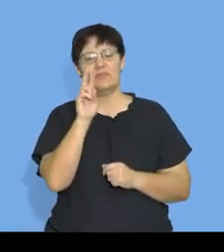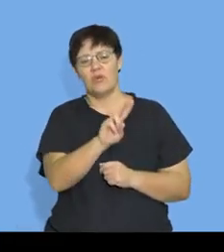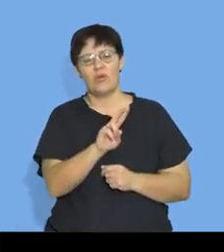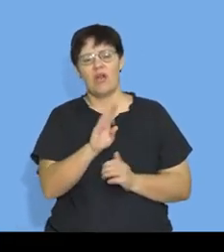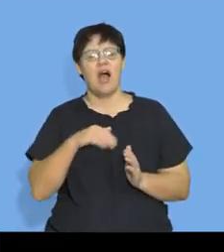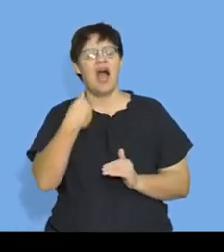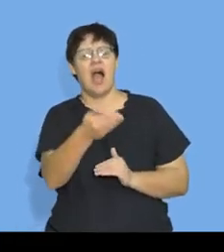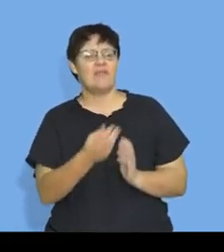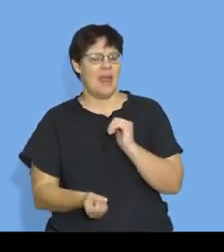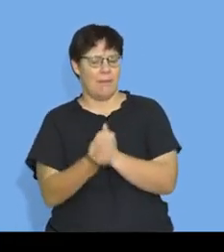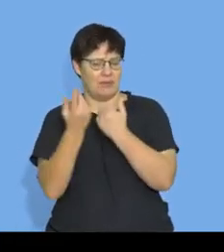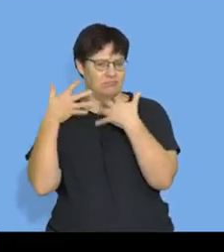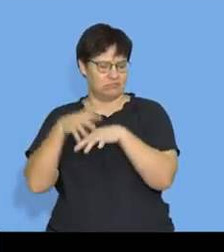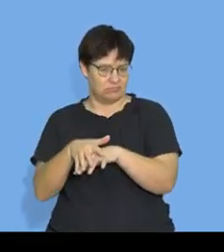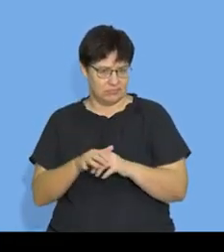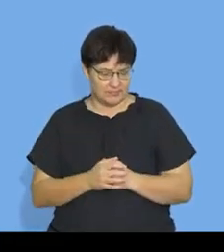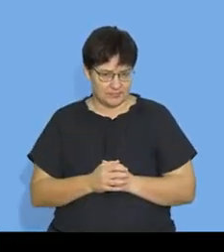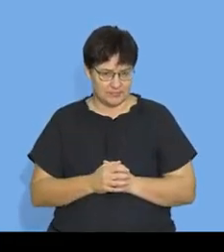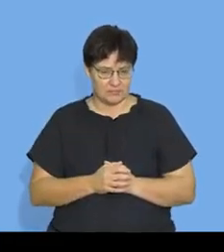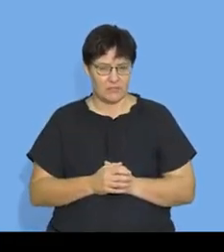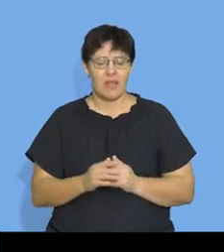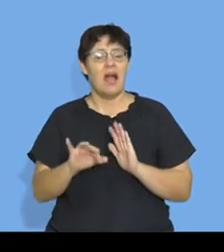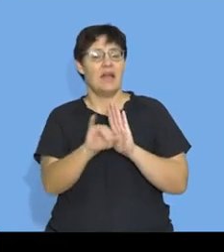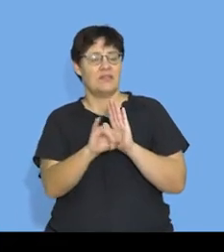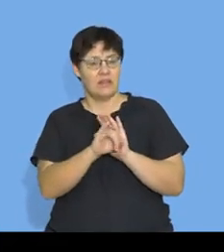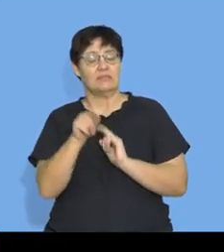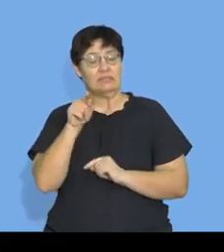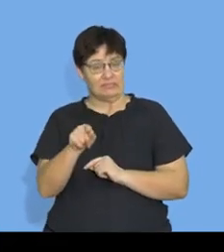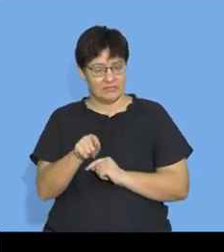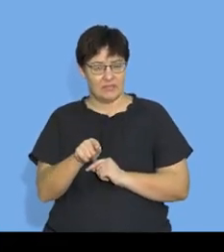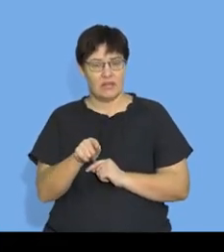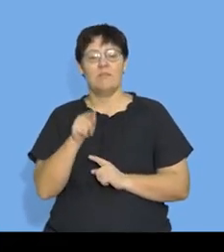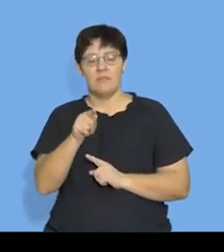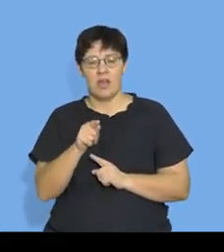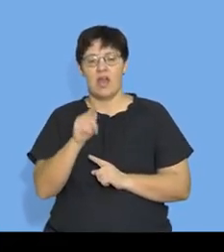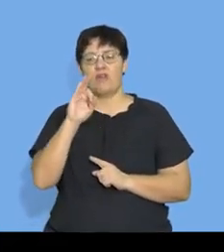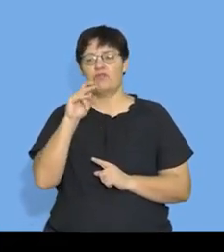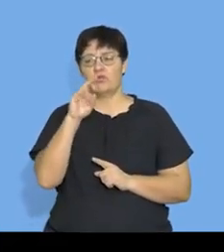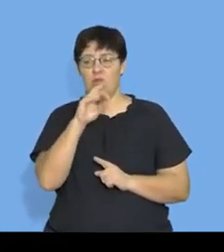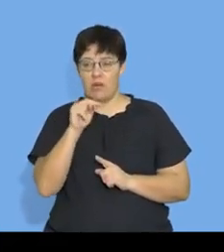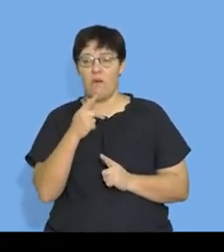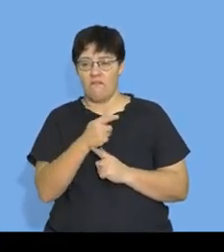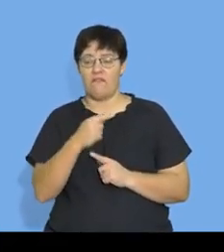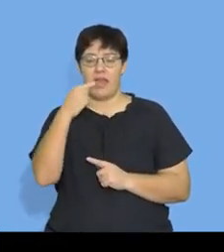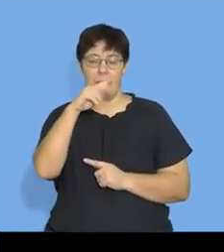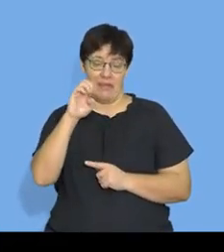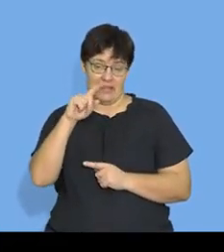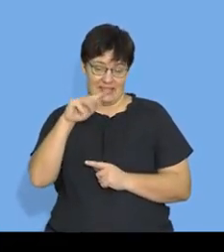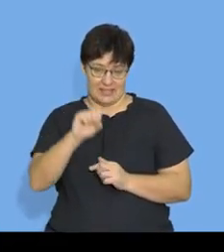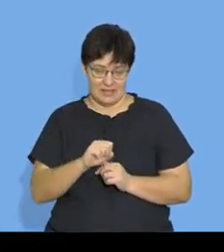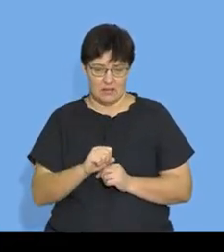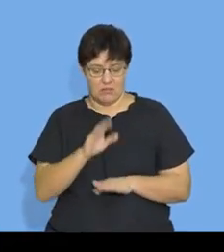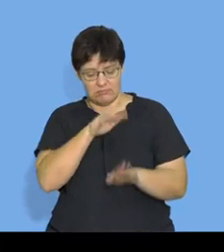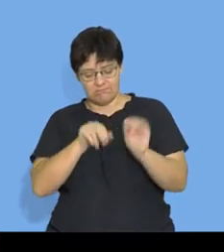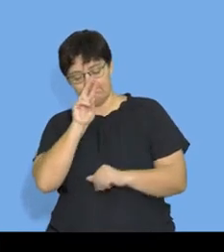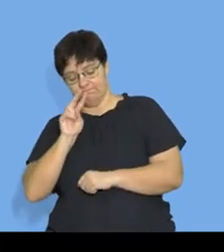what happens after fertilization. So we have identified that fertilization is the fusion of the gametes. So let's